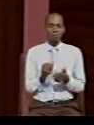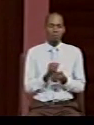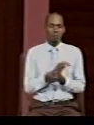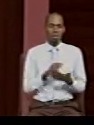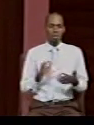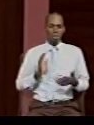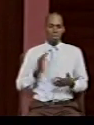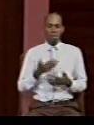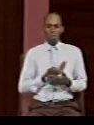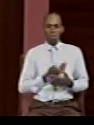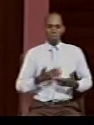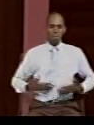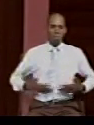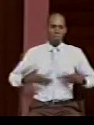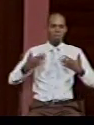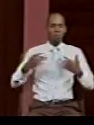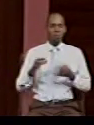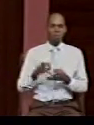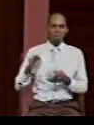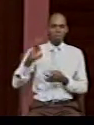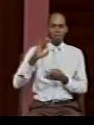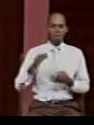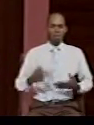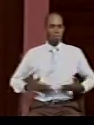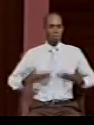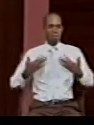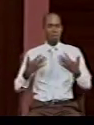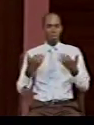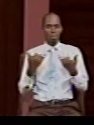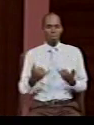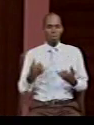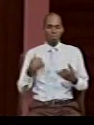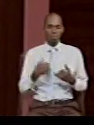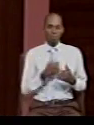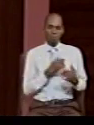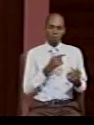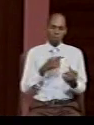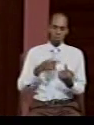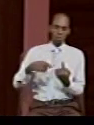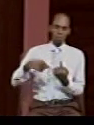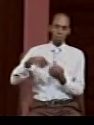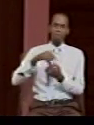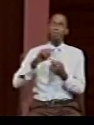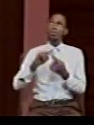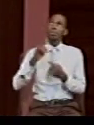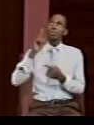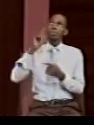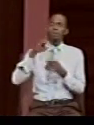deadened our spiritual life, now we turn to him in faith. But we